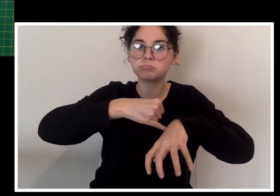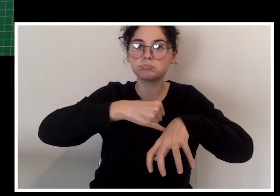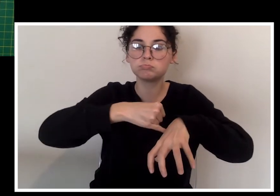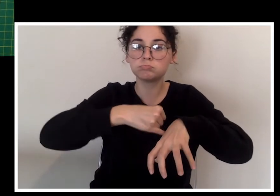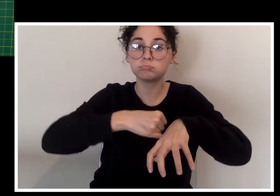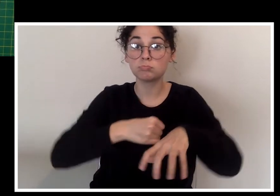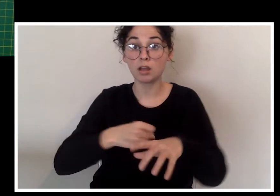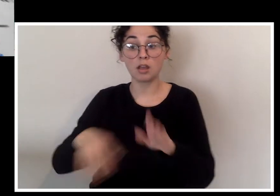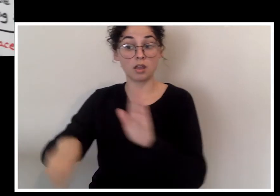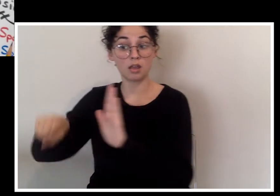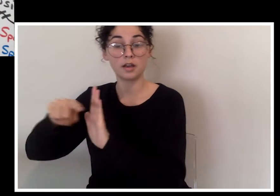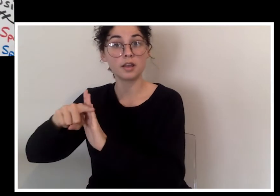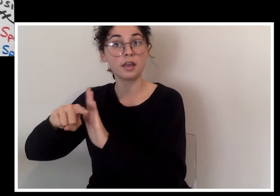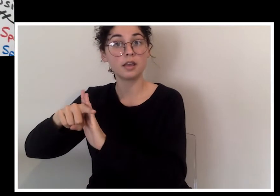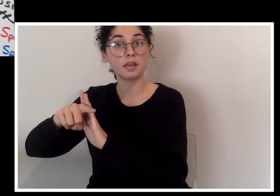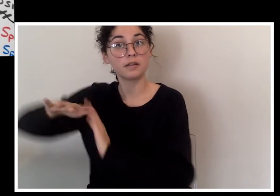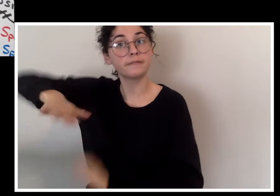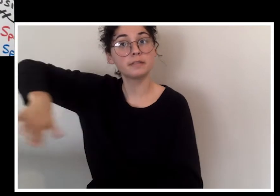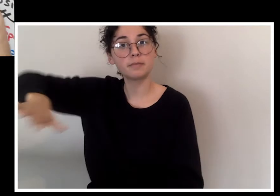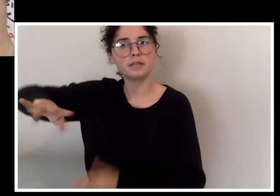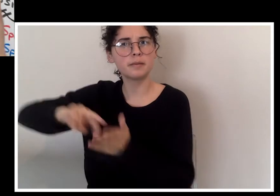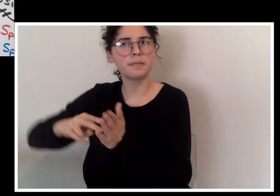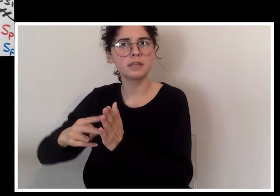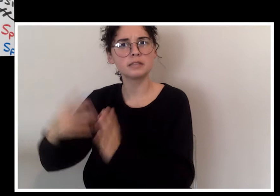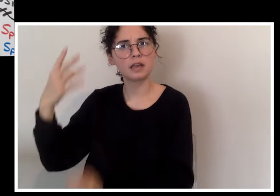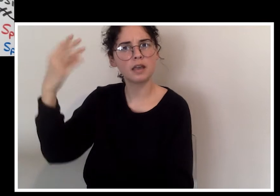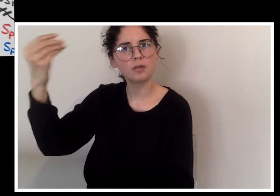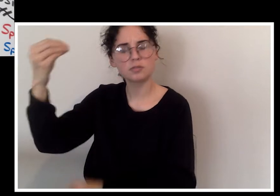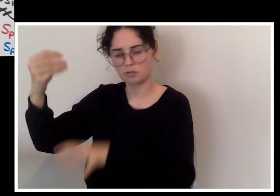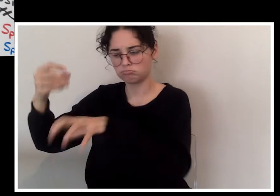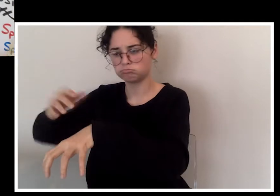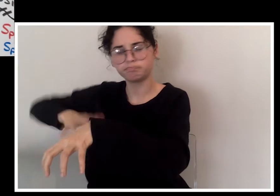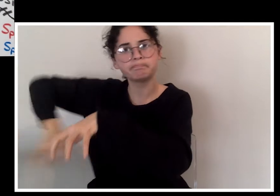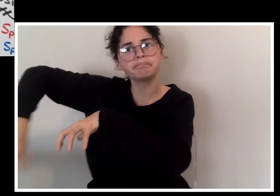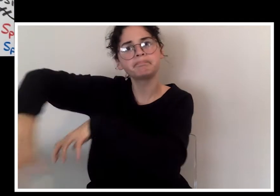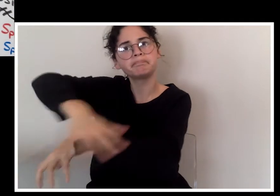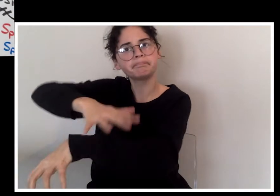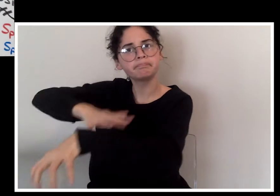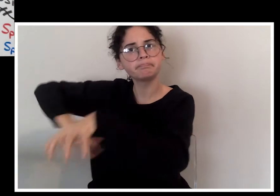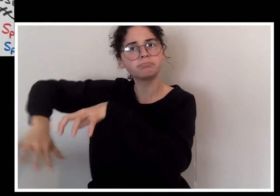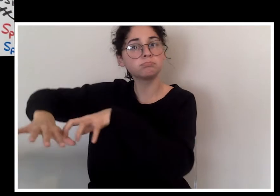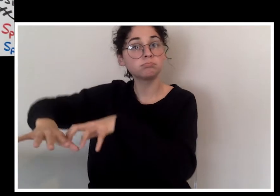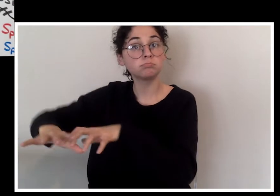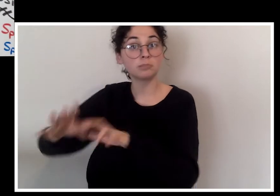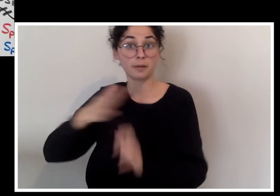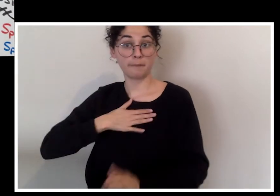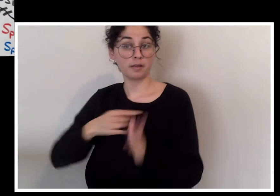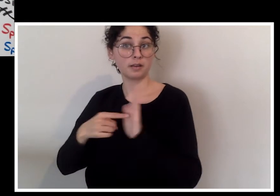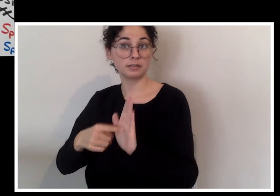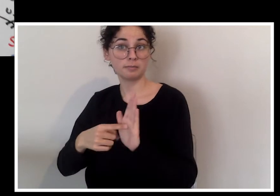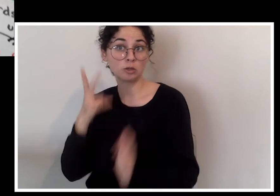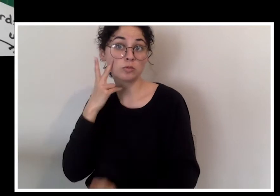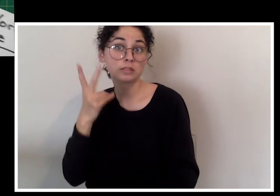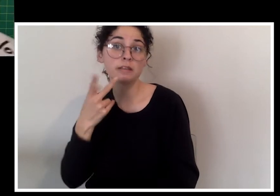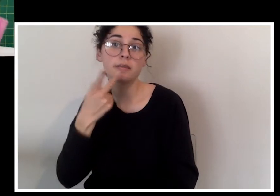negative space is everything that's on the outside, or all of the pink that you see on this one.